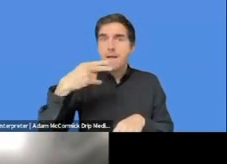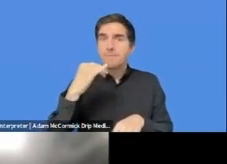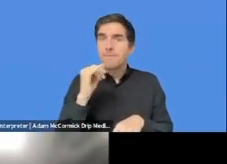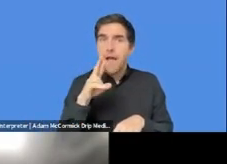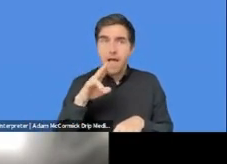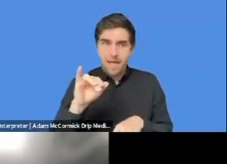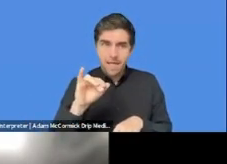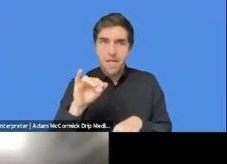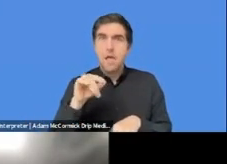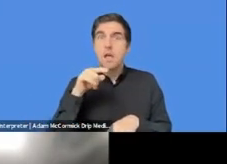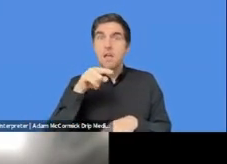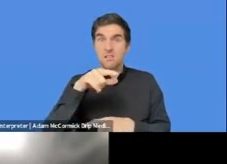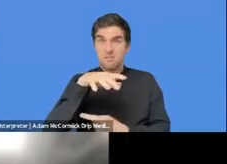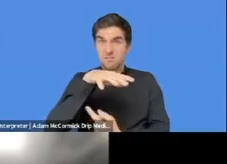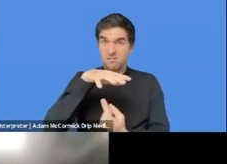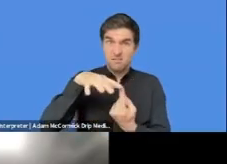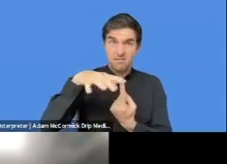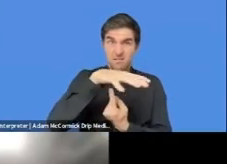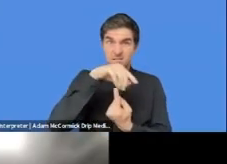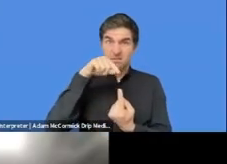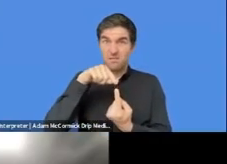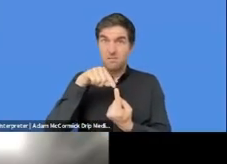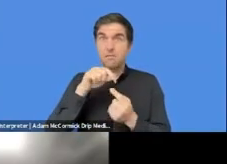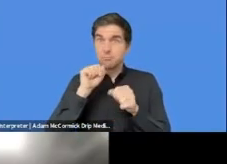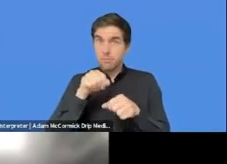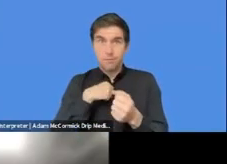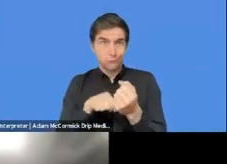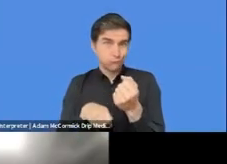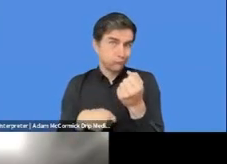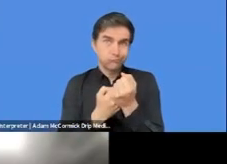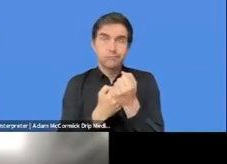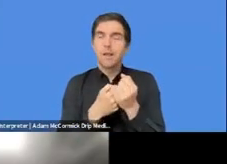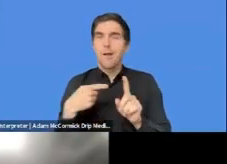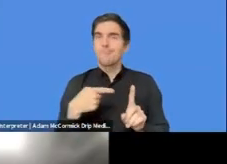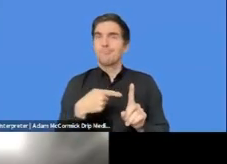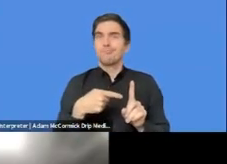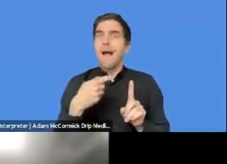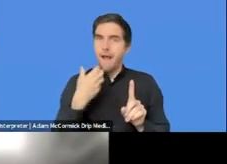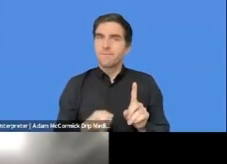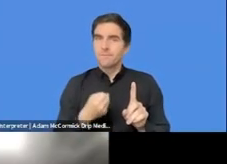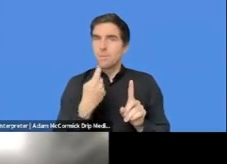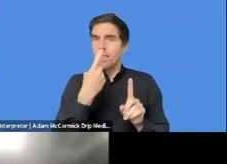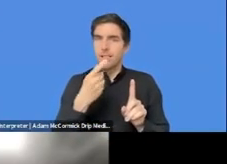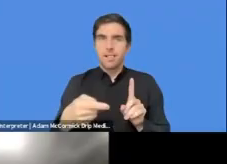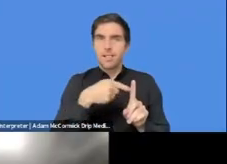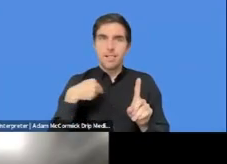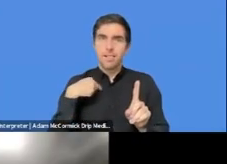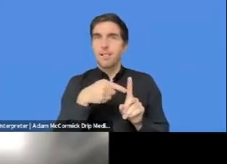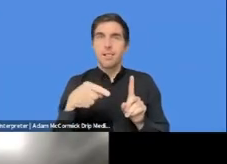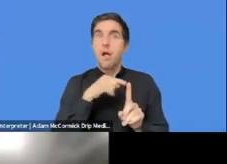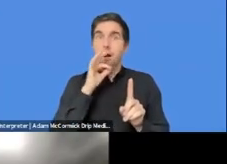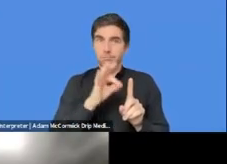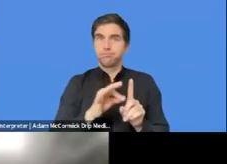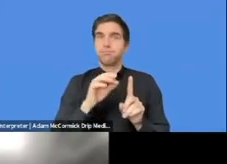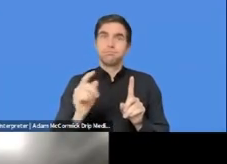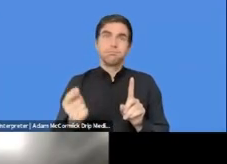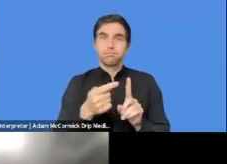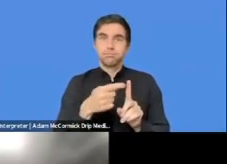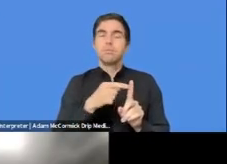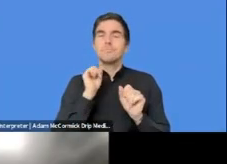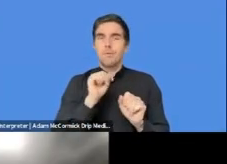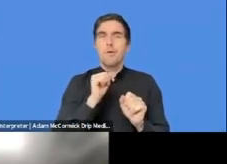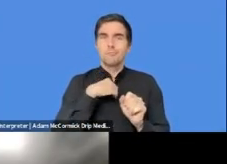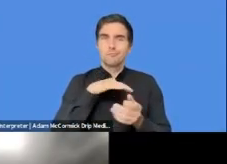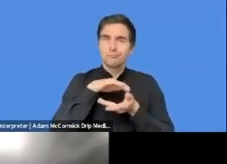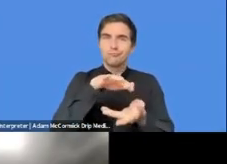is Emilia Piri, who has been able to, who has received assistance through the single window initiative. So